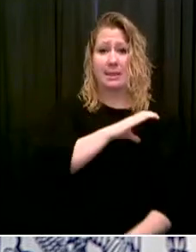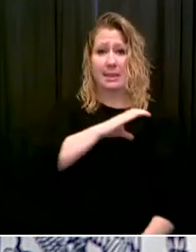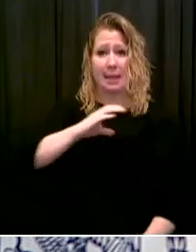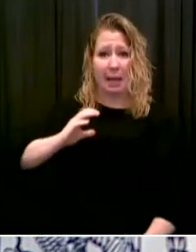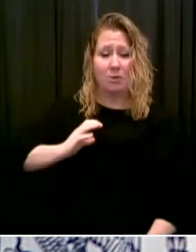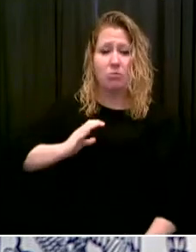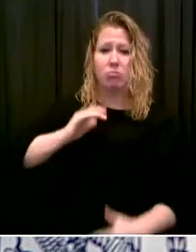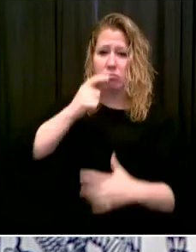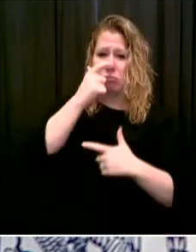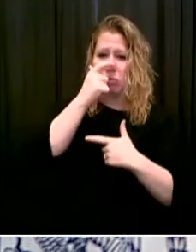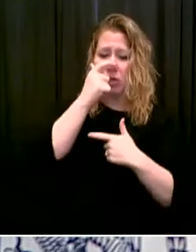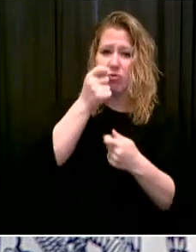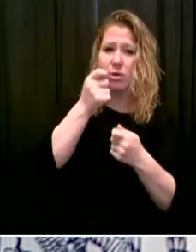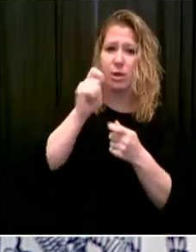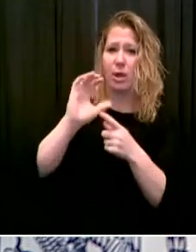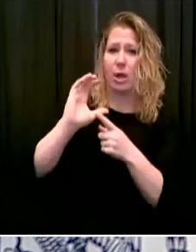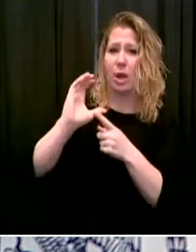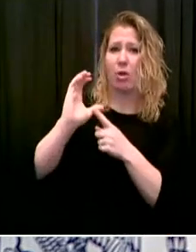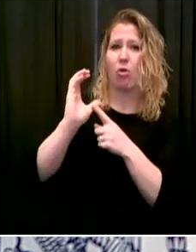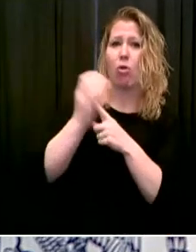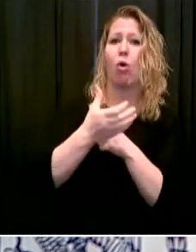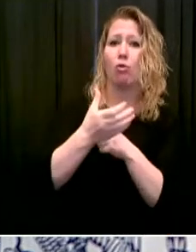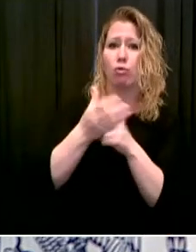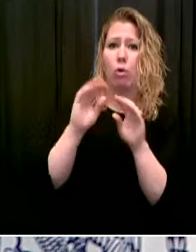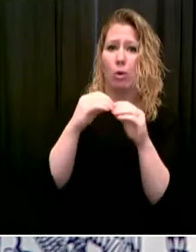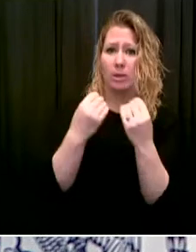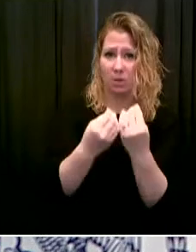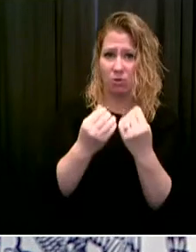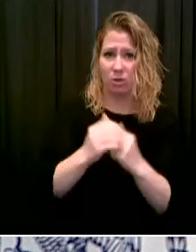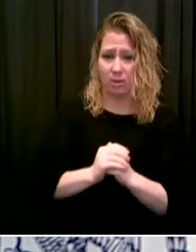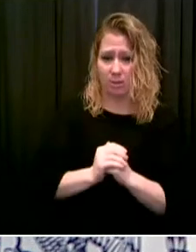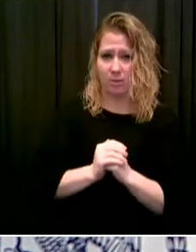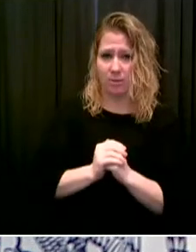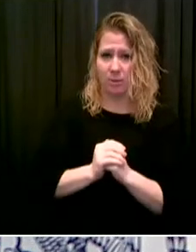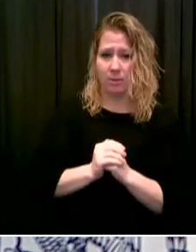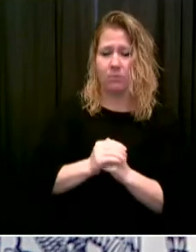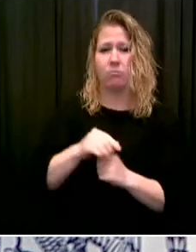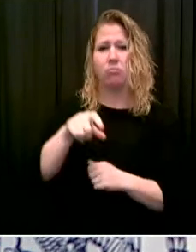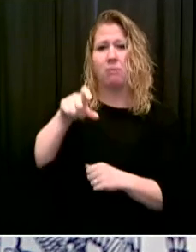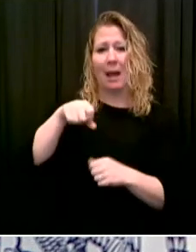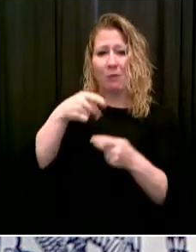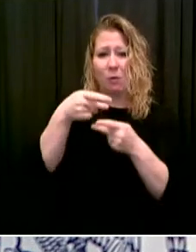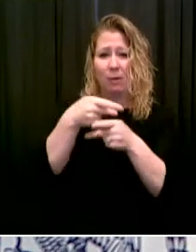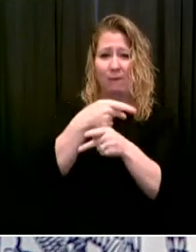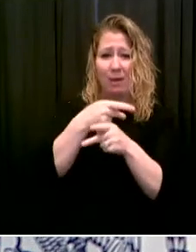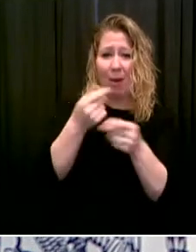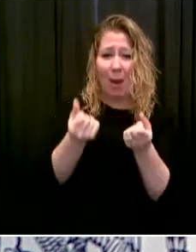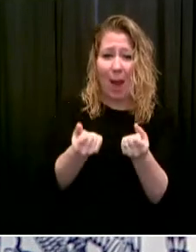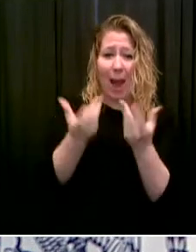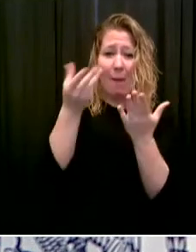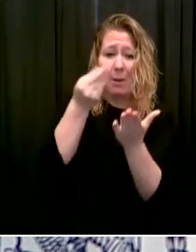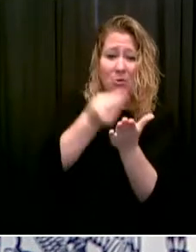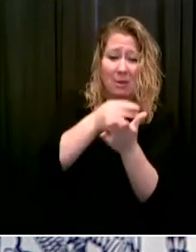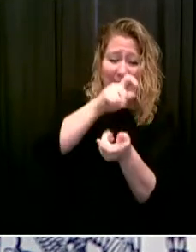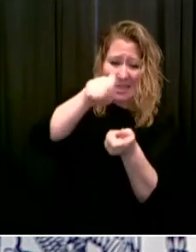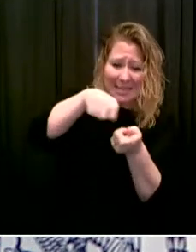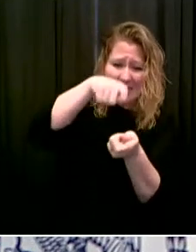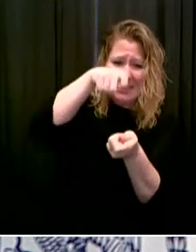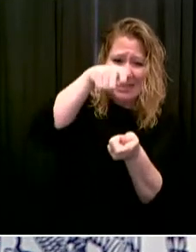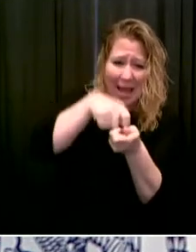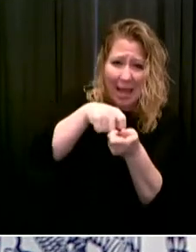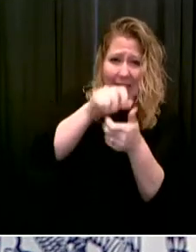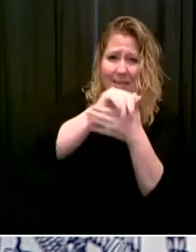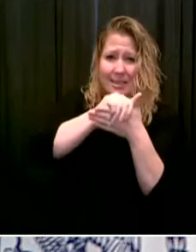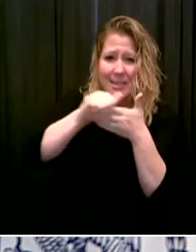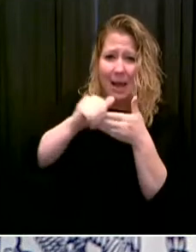example. Determining what's the right dollar figure is the conversation we're going through now. It's always been a priority for